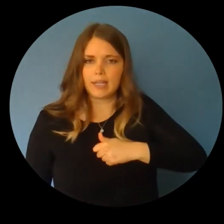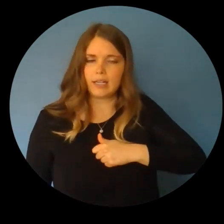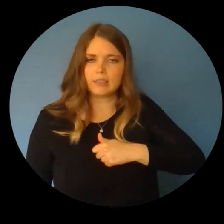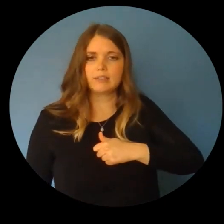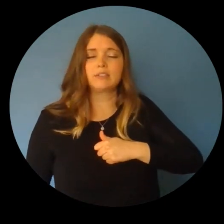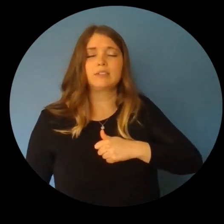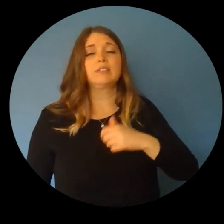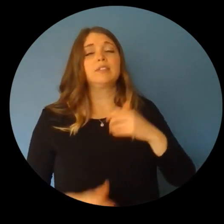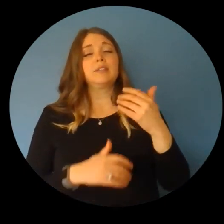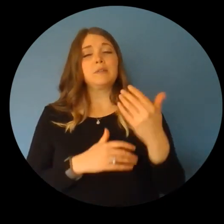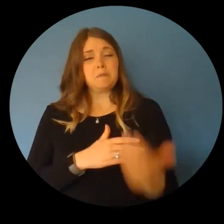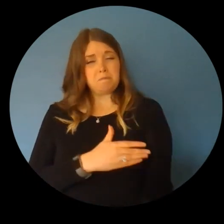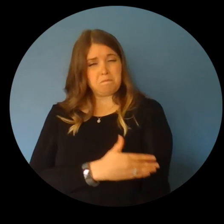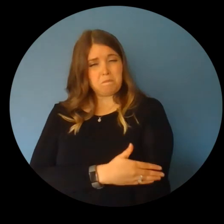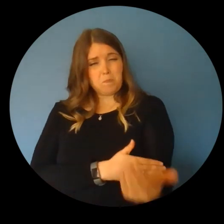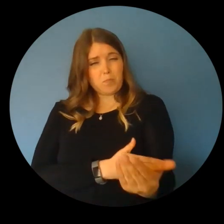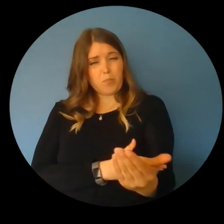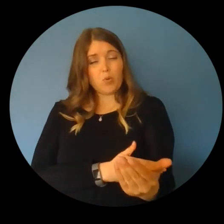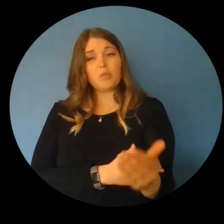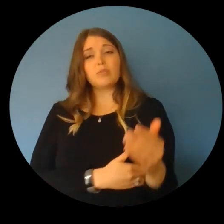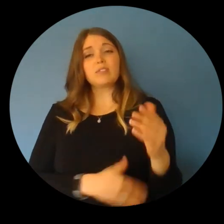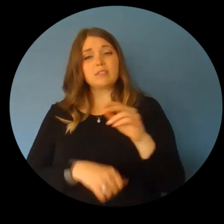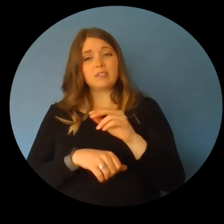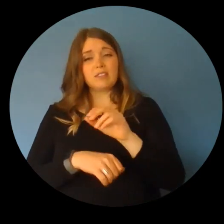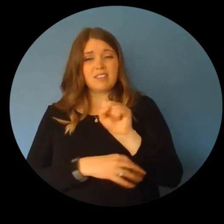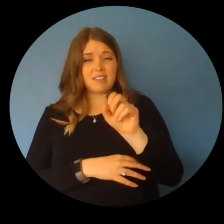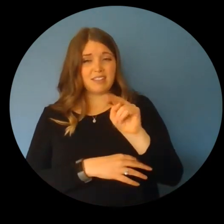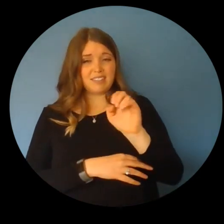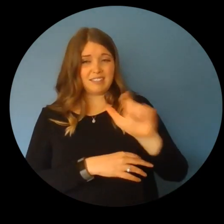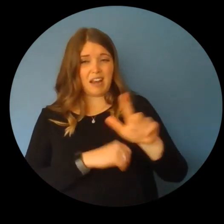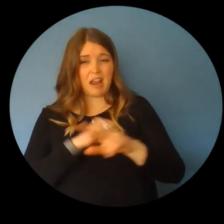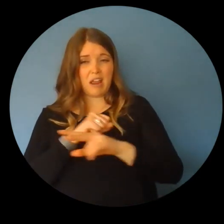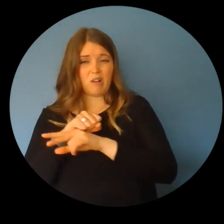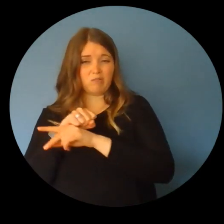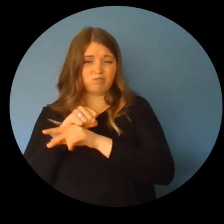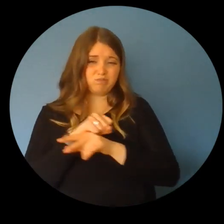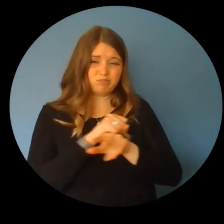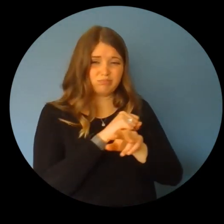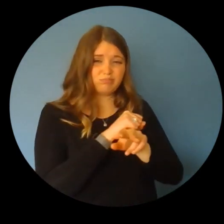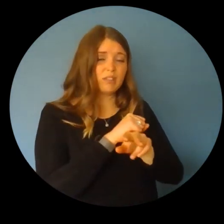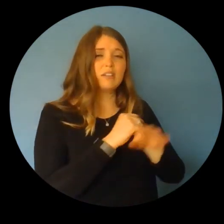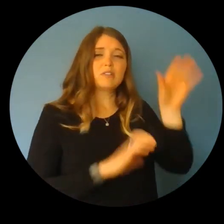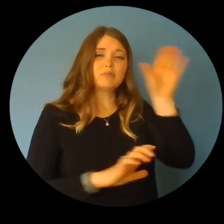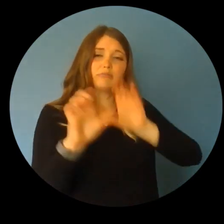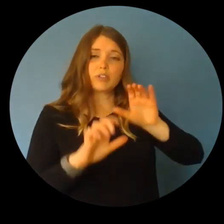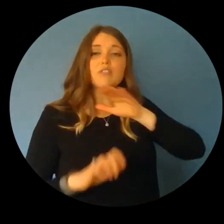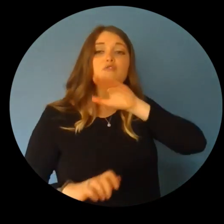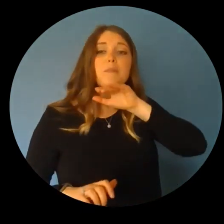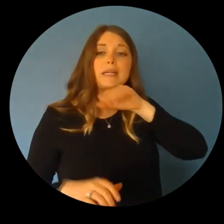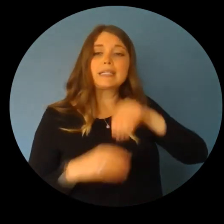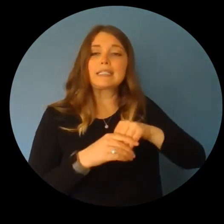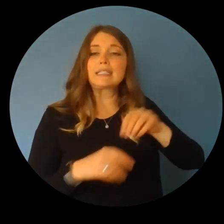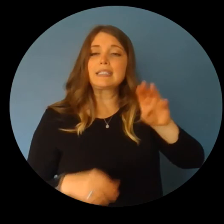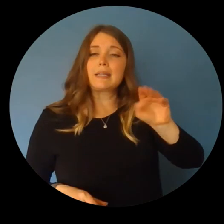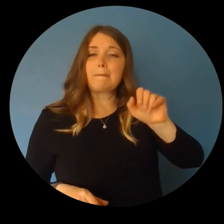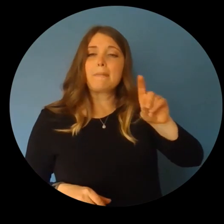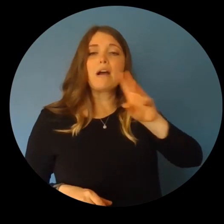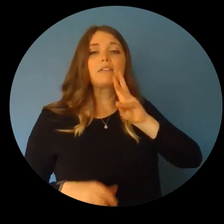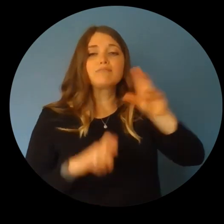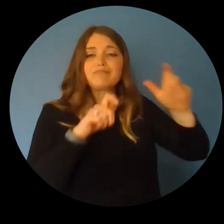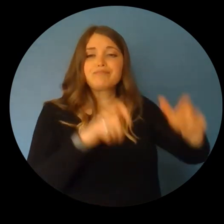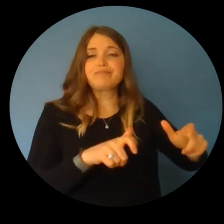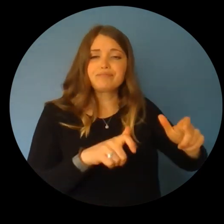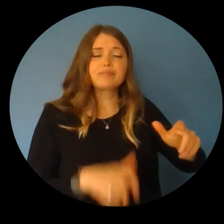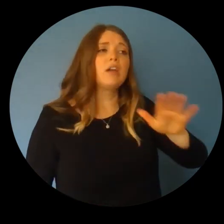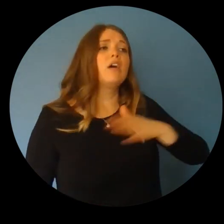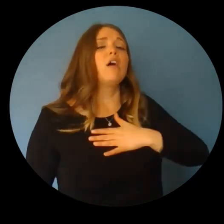the next morning, Snail set off to find Pig in her mud patch. "I am very, very sorry,"